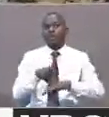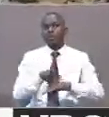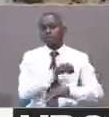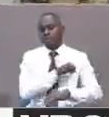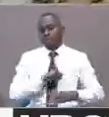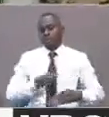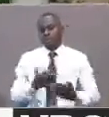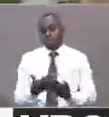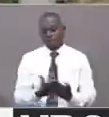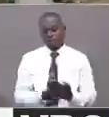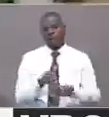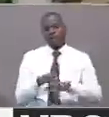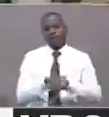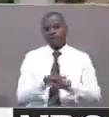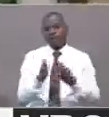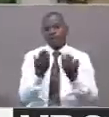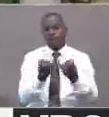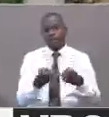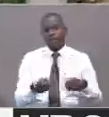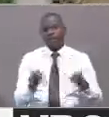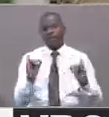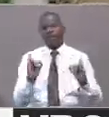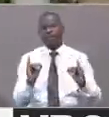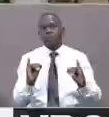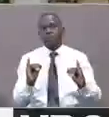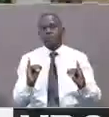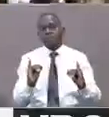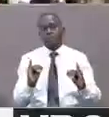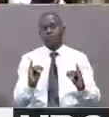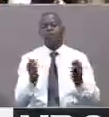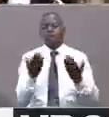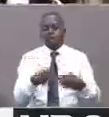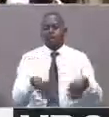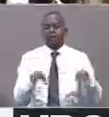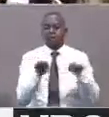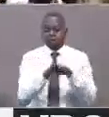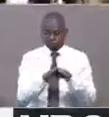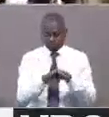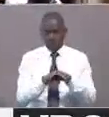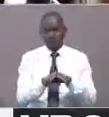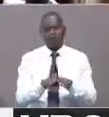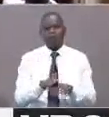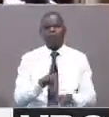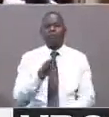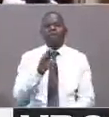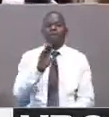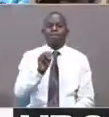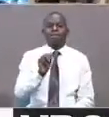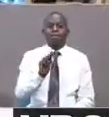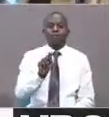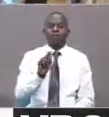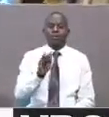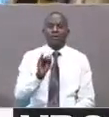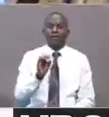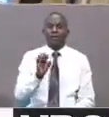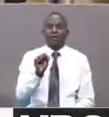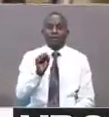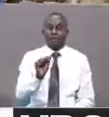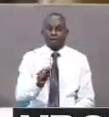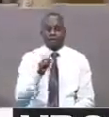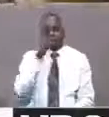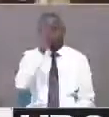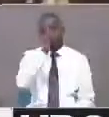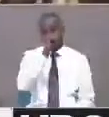reports of alleged Uganda independence, though a concession to make Sir Frederick Walgembe Mutesa II, the Kabaka